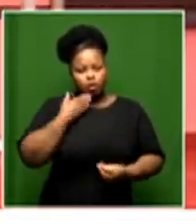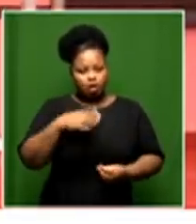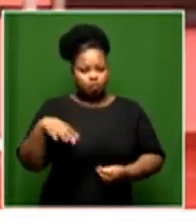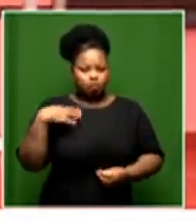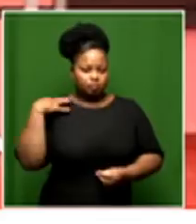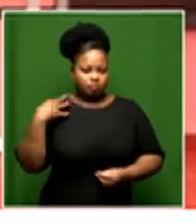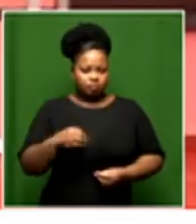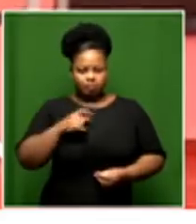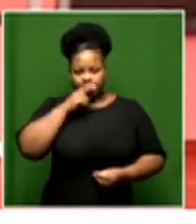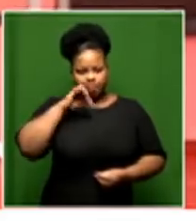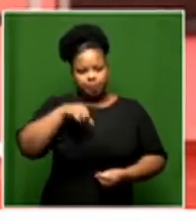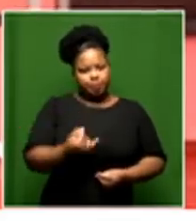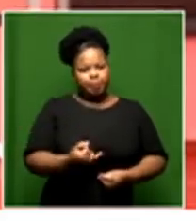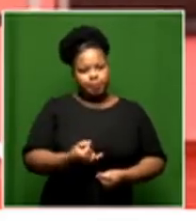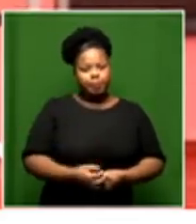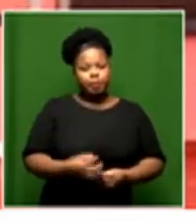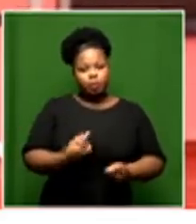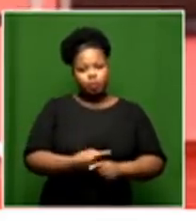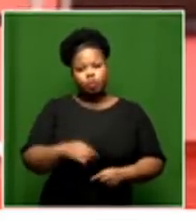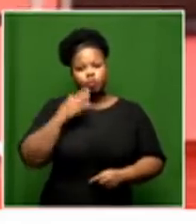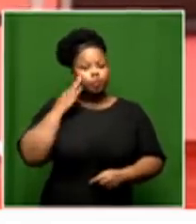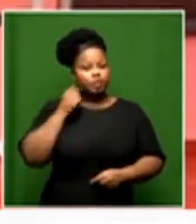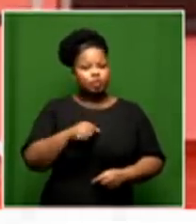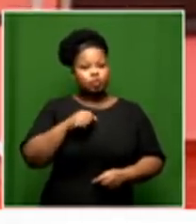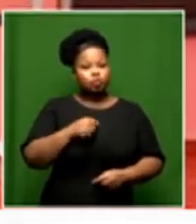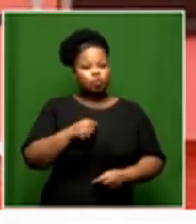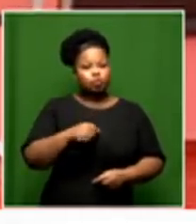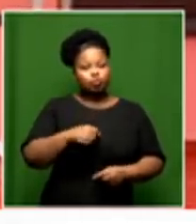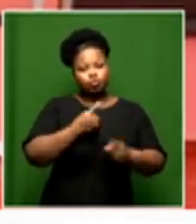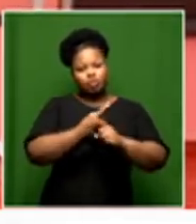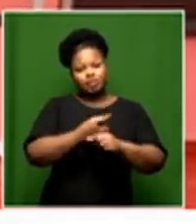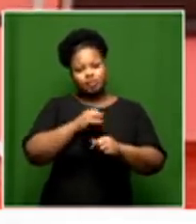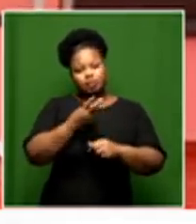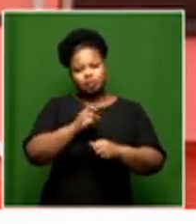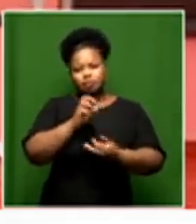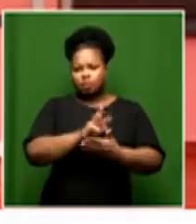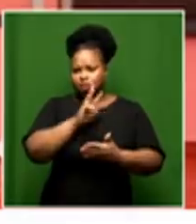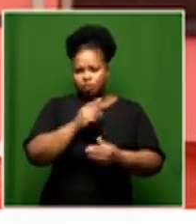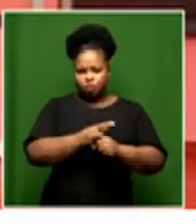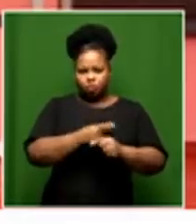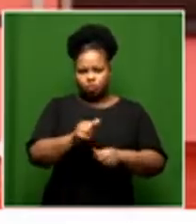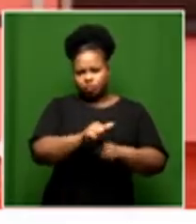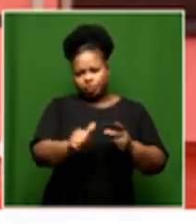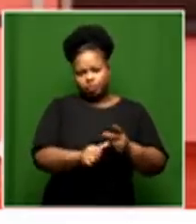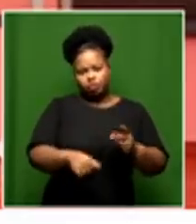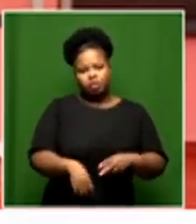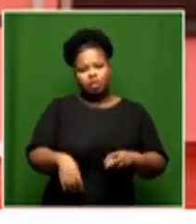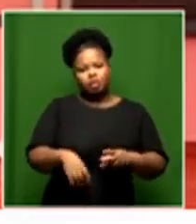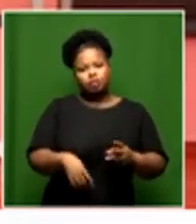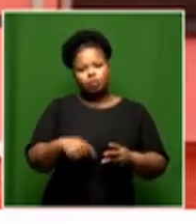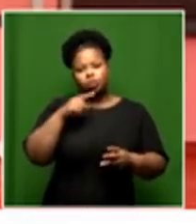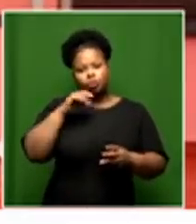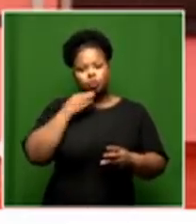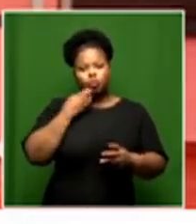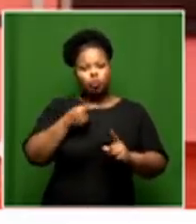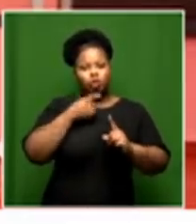in the presidency, Jackson Mthembu, after the 2019 general election, and subsequently they were appointed minister and deputy minister in the presidency by